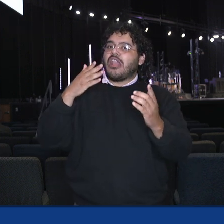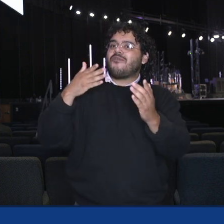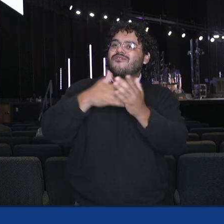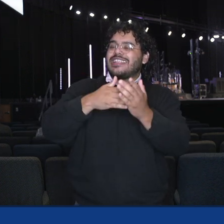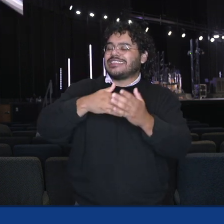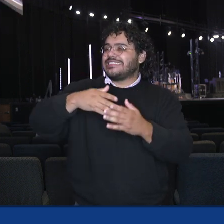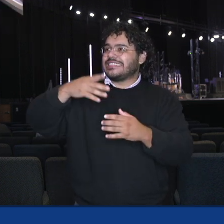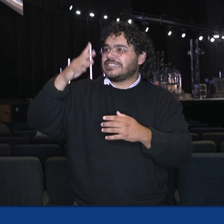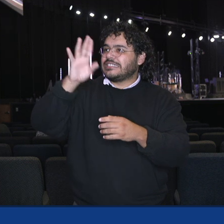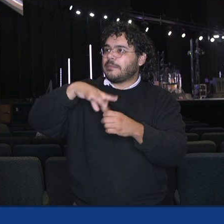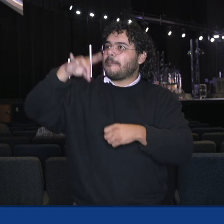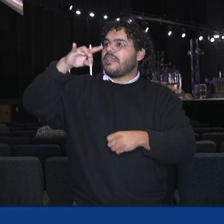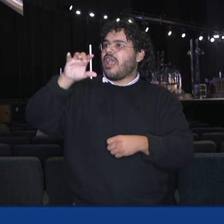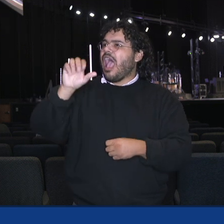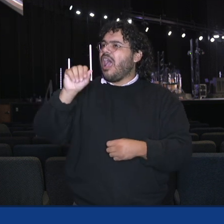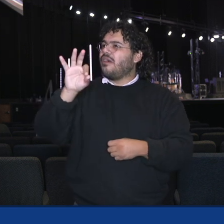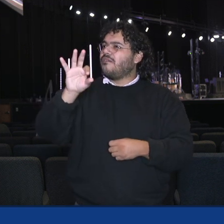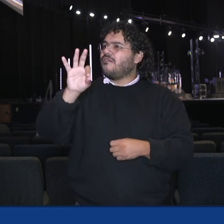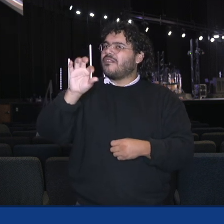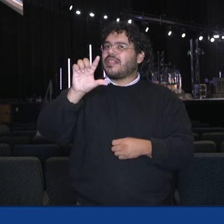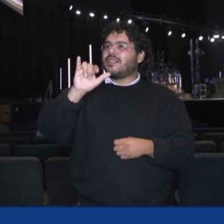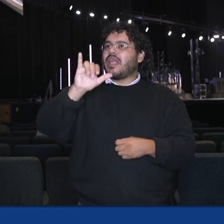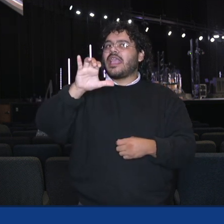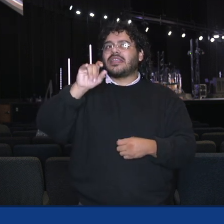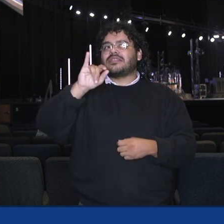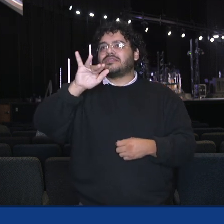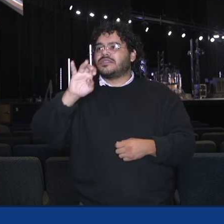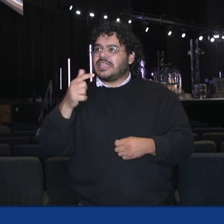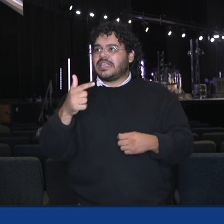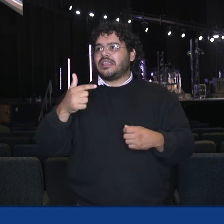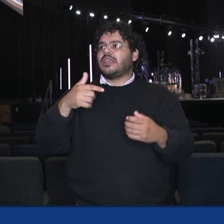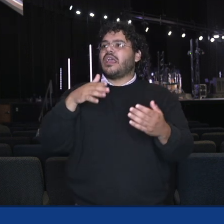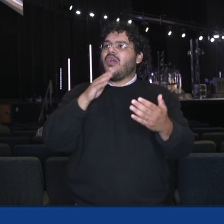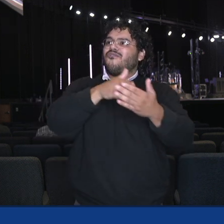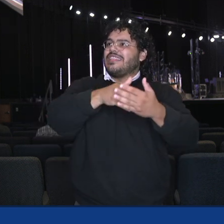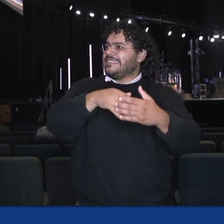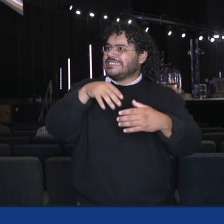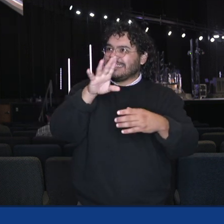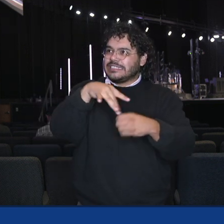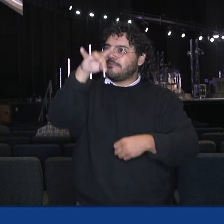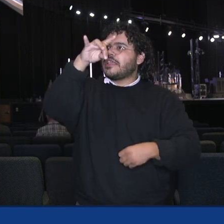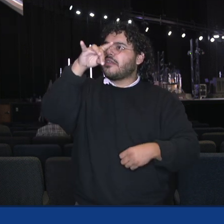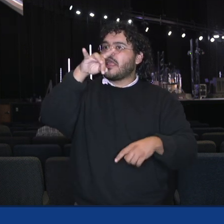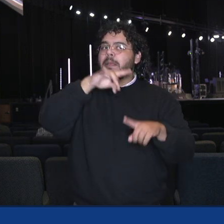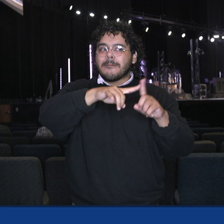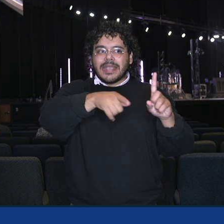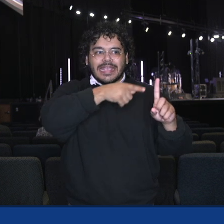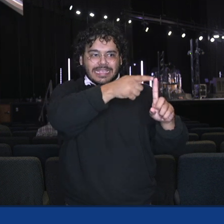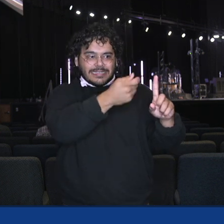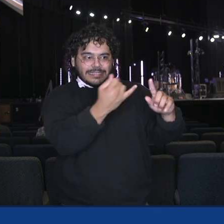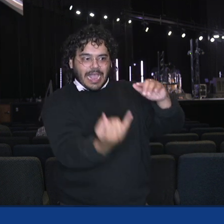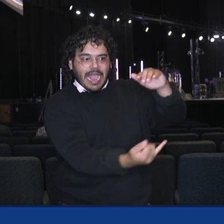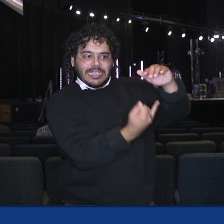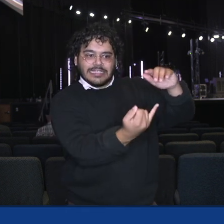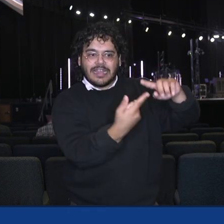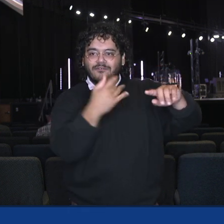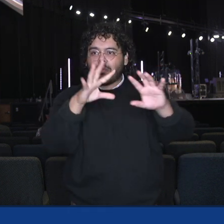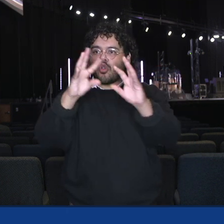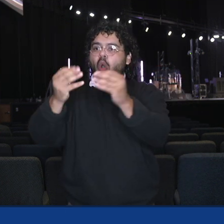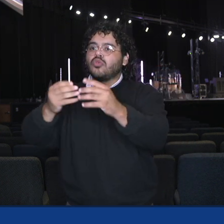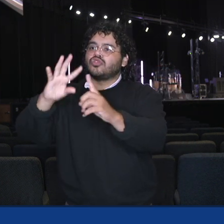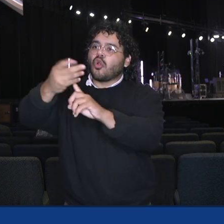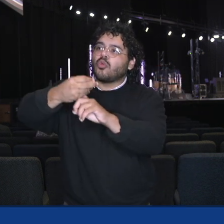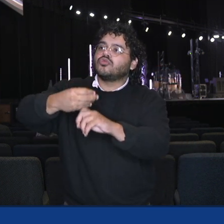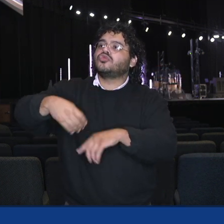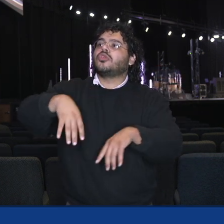him in his behavior, as you'll see, but he's completely isolated from culture. He's completely isolated